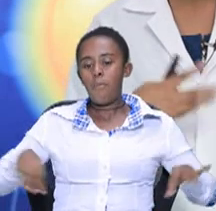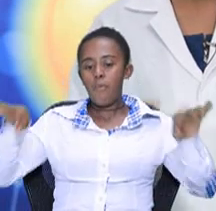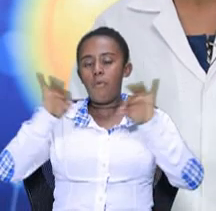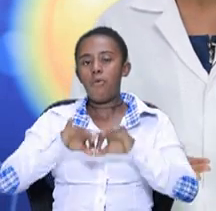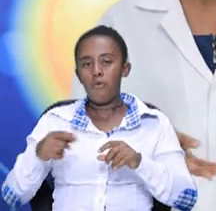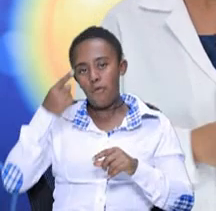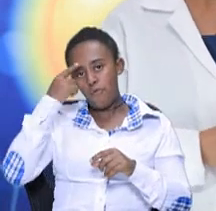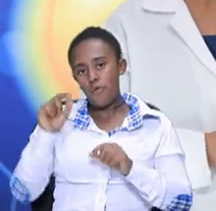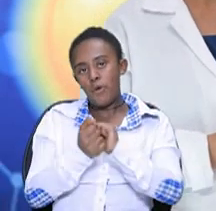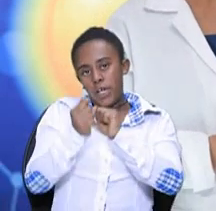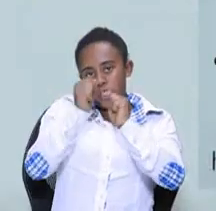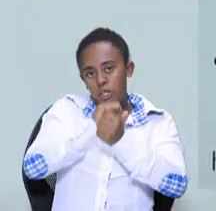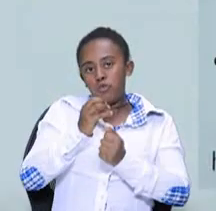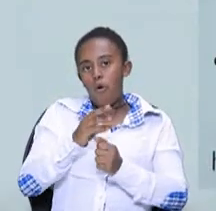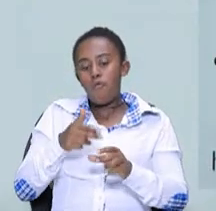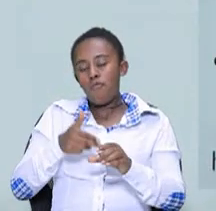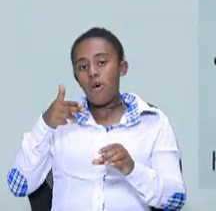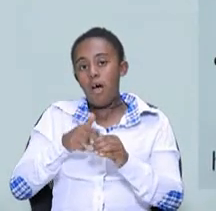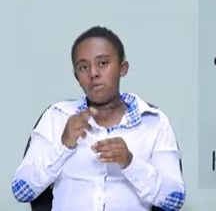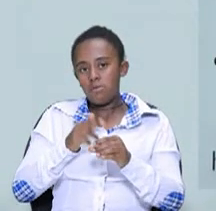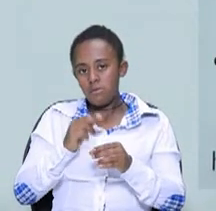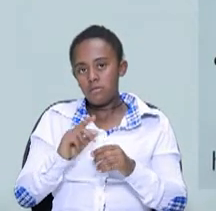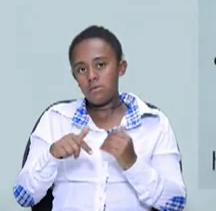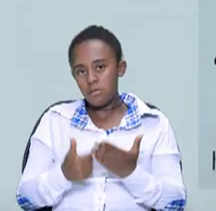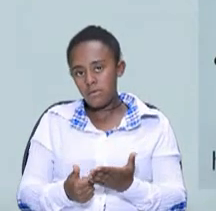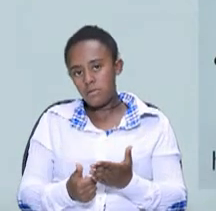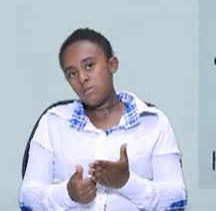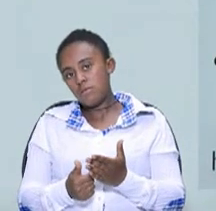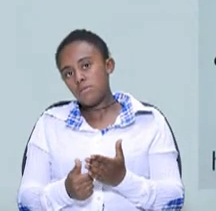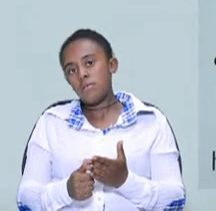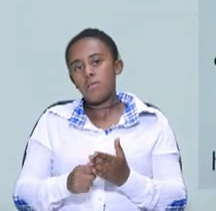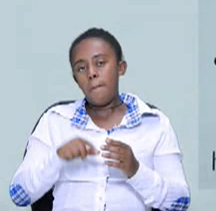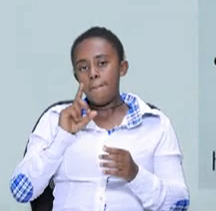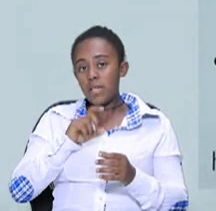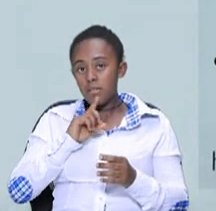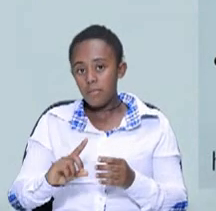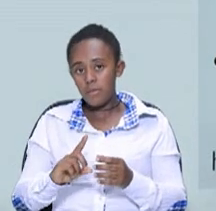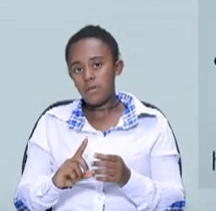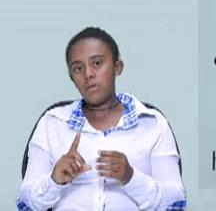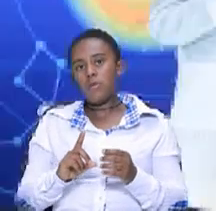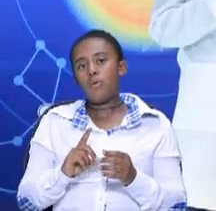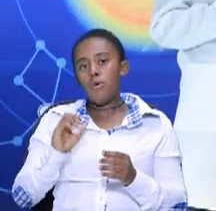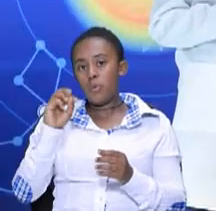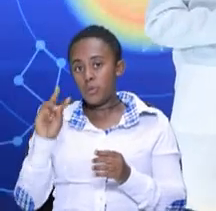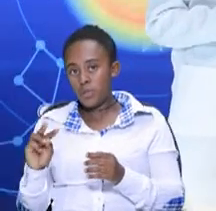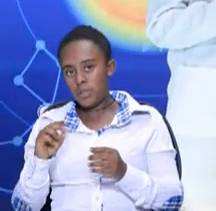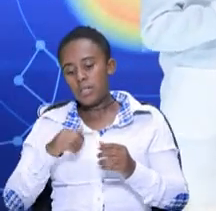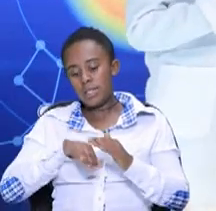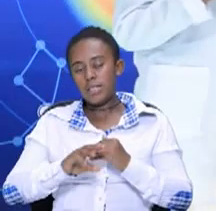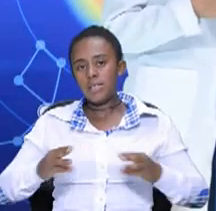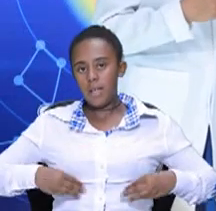for exchange of gases. Therefore, the deoxygenated blood must be oxygenated in the